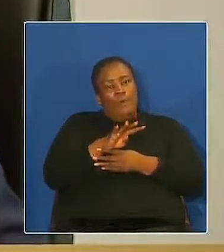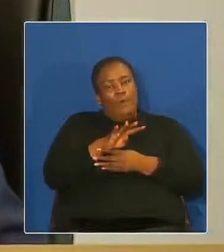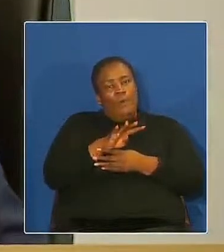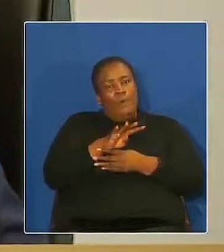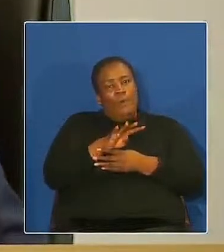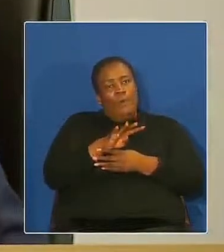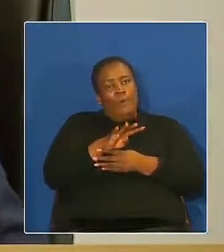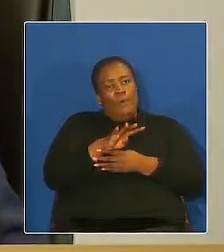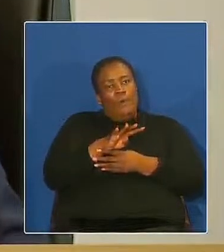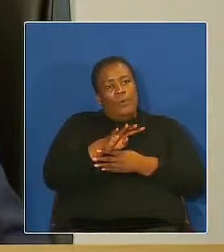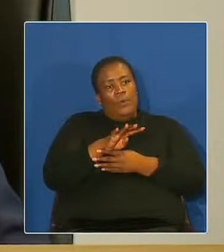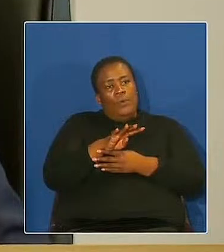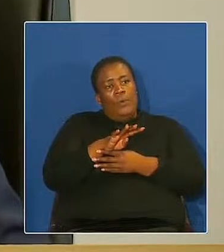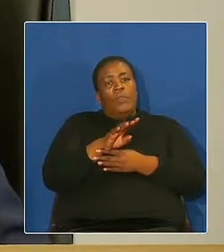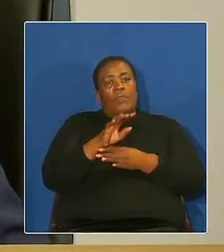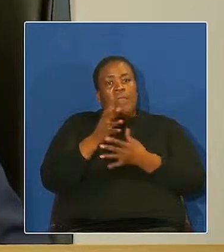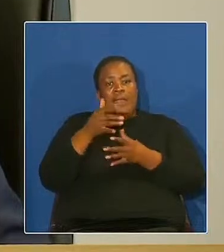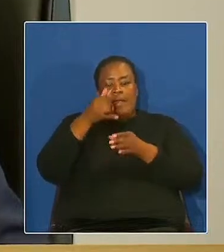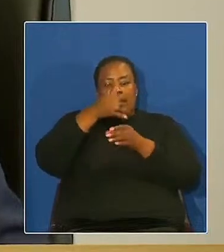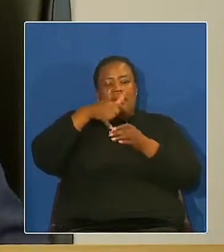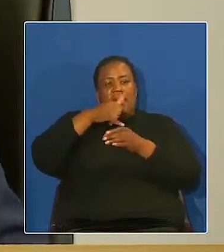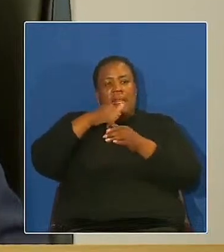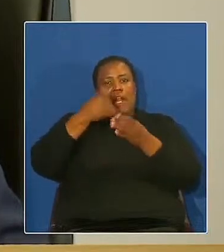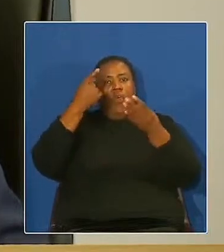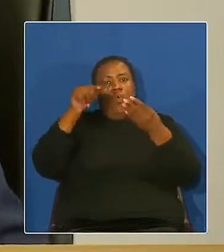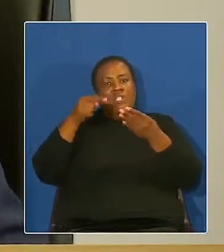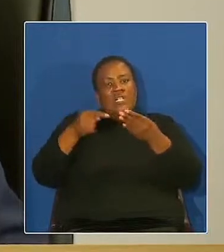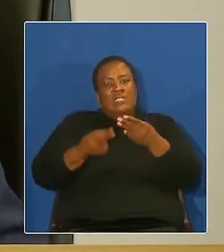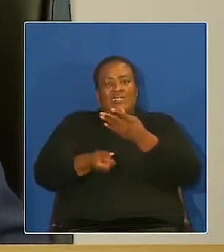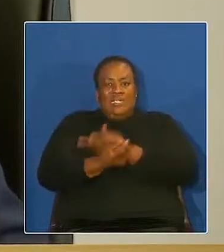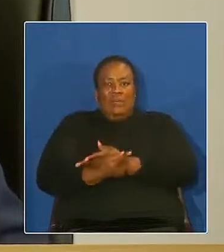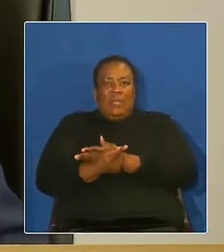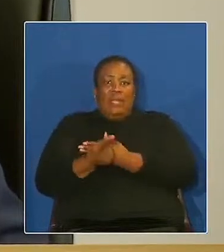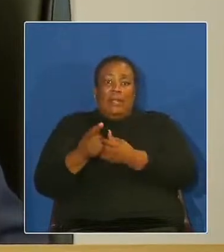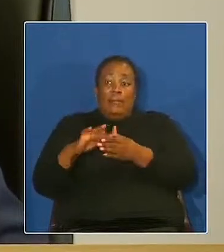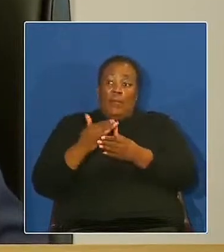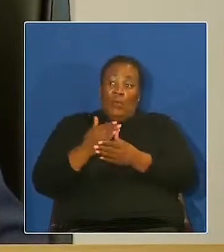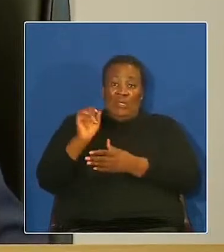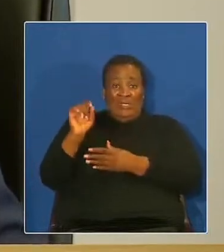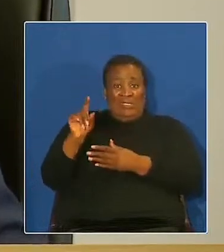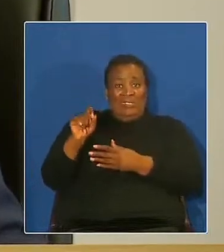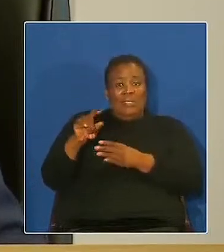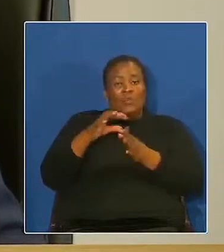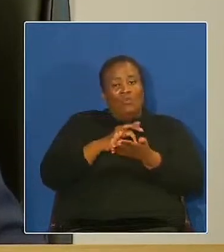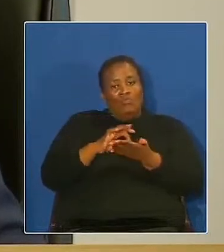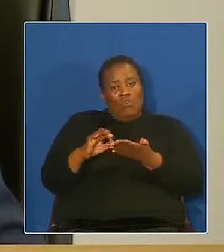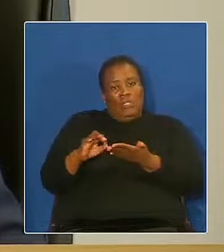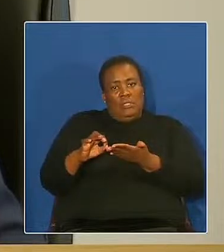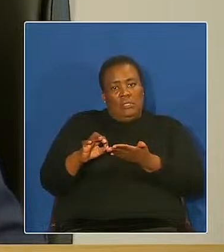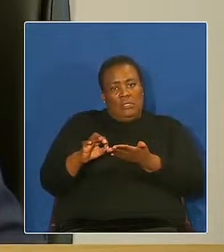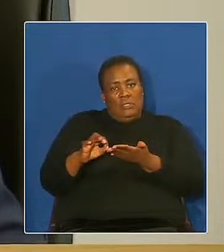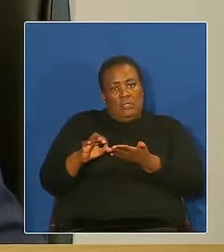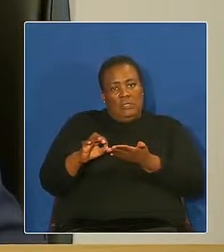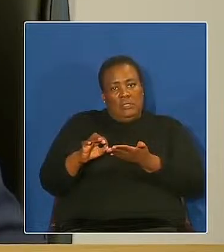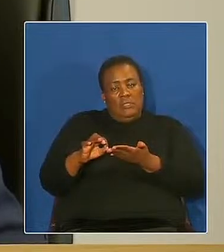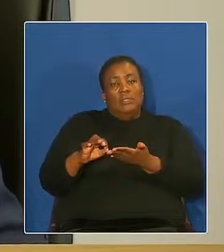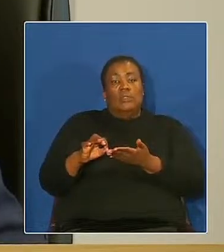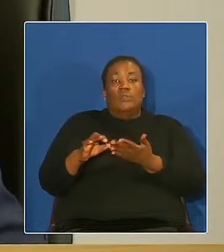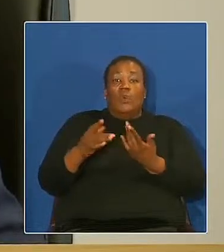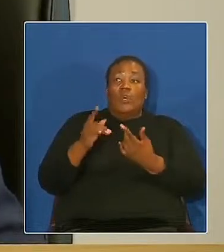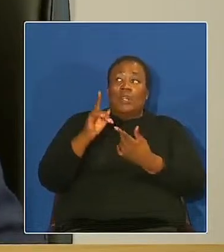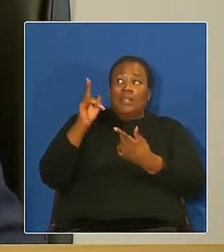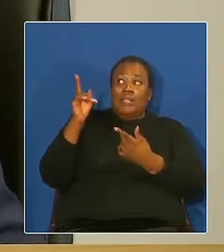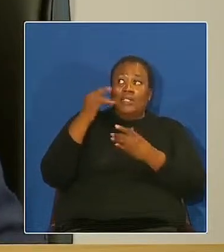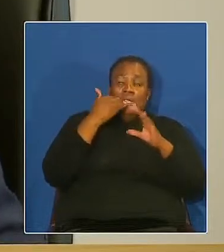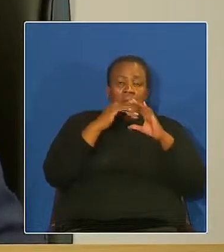the conducting of internal audit around this contract. So this